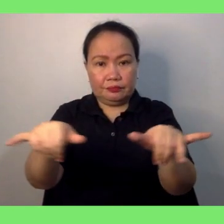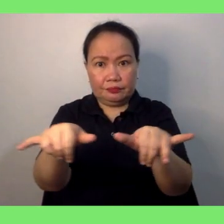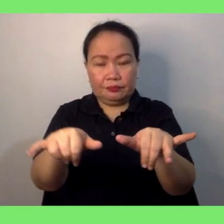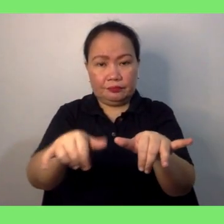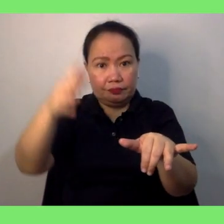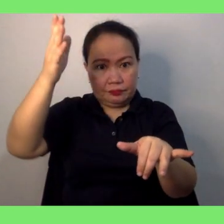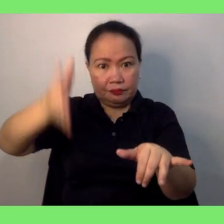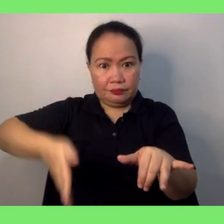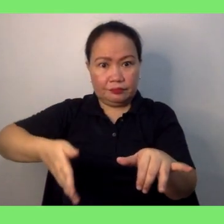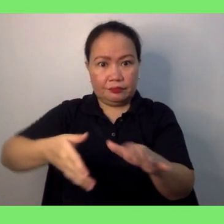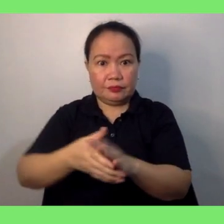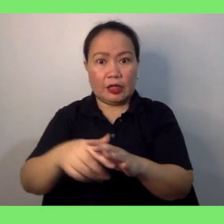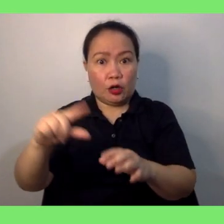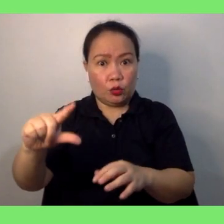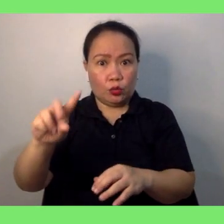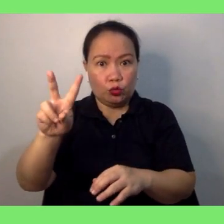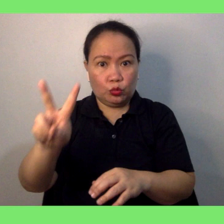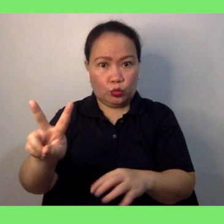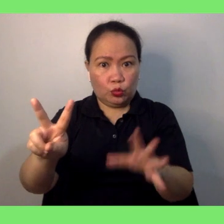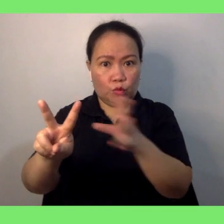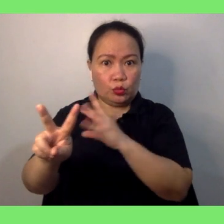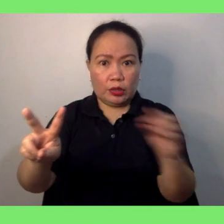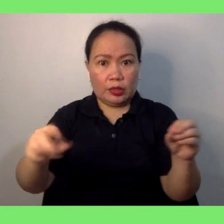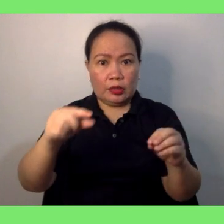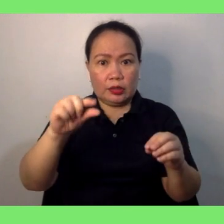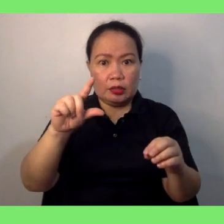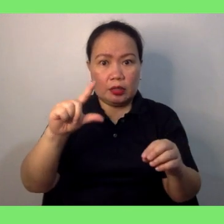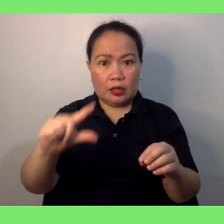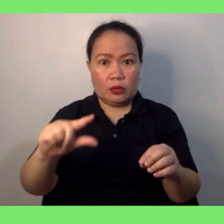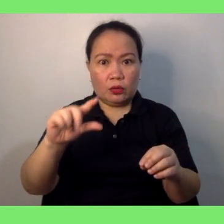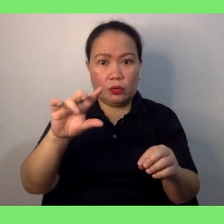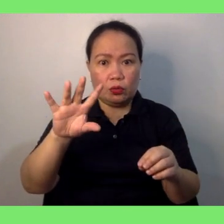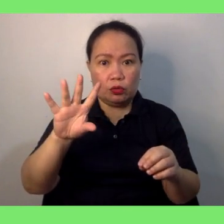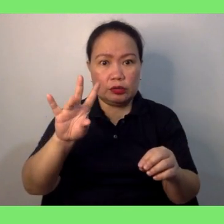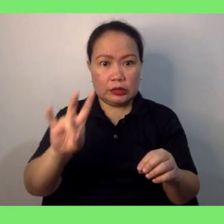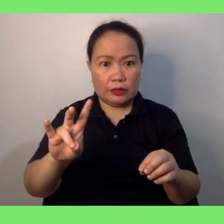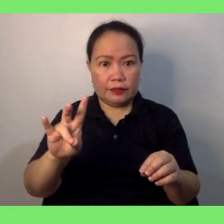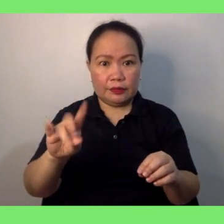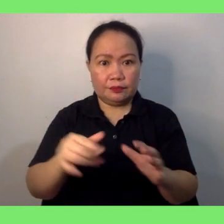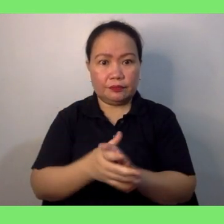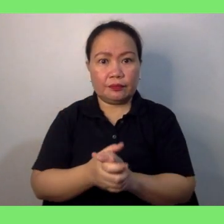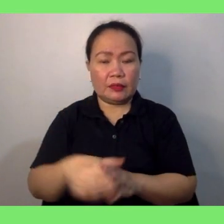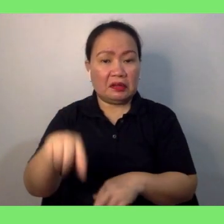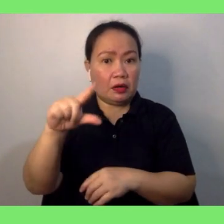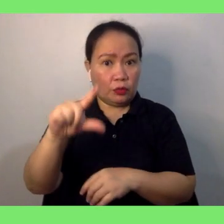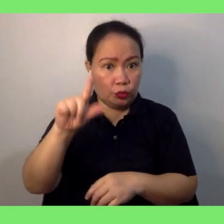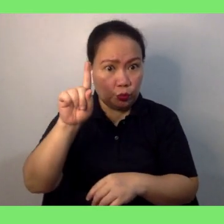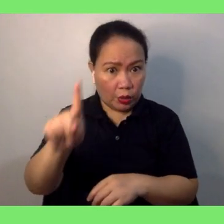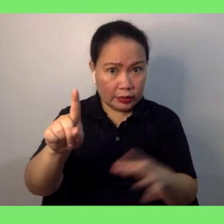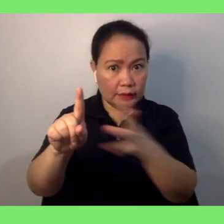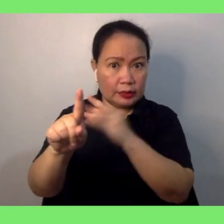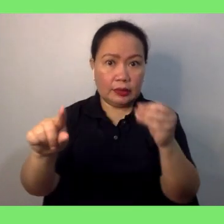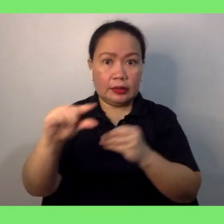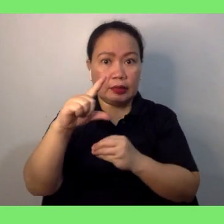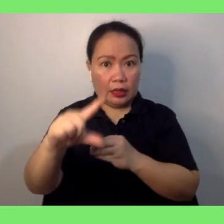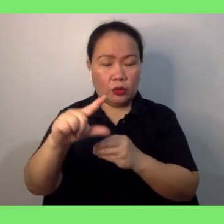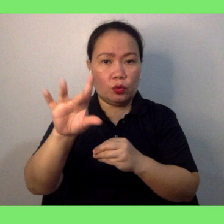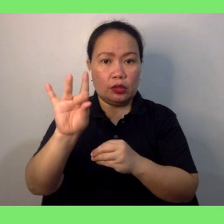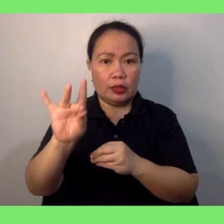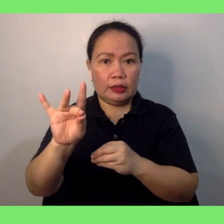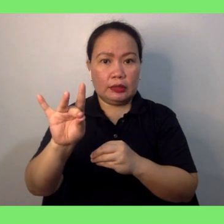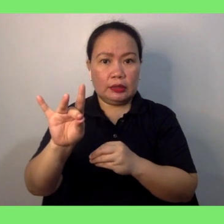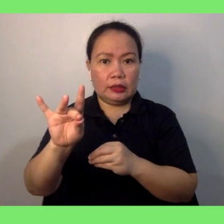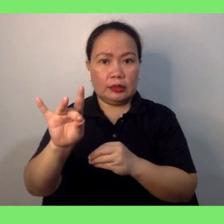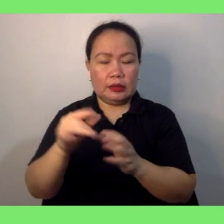angle 7. Ito. Also, angle 1 and angle 8. So, what can you say about angle 2 and angle 7? Which